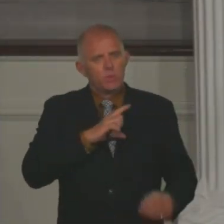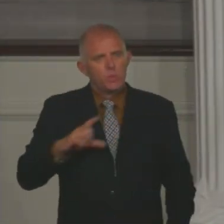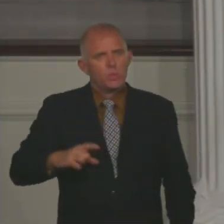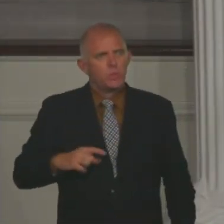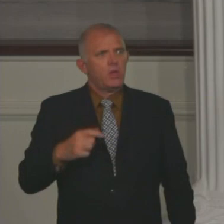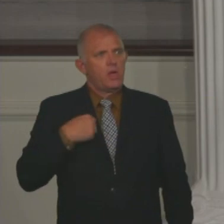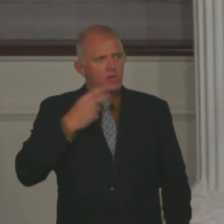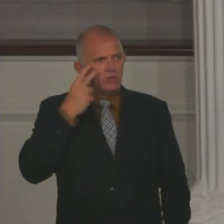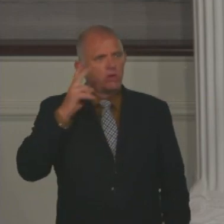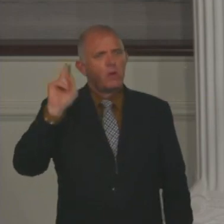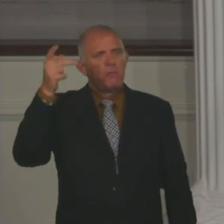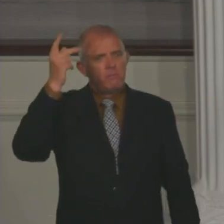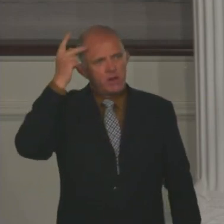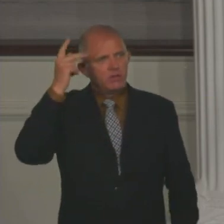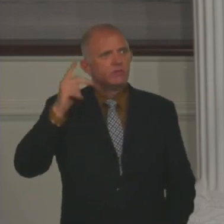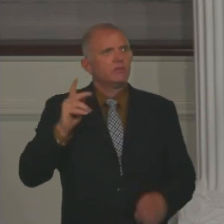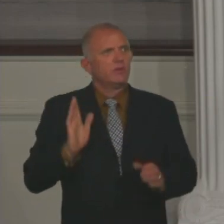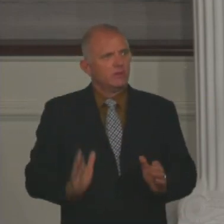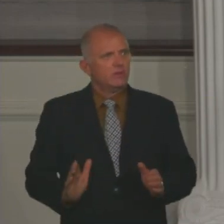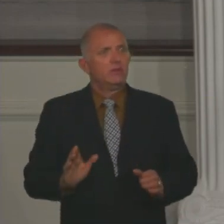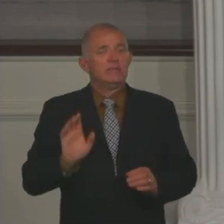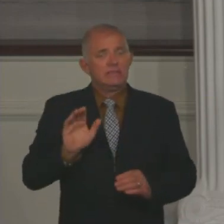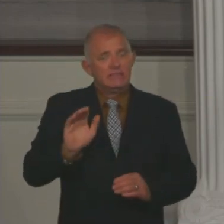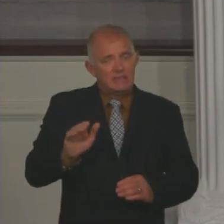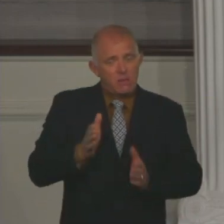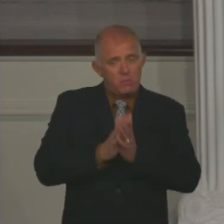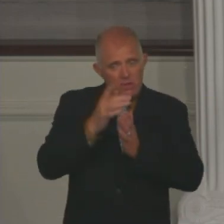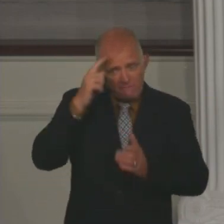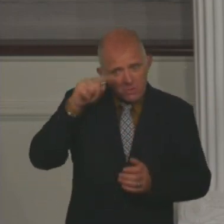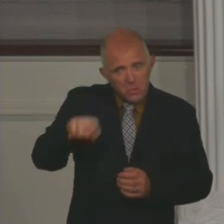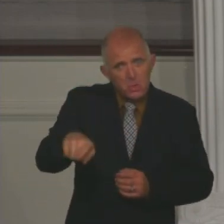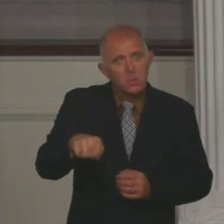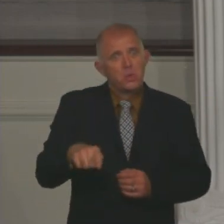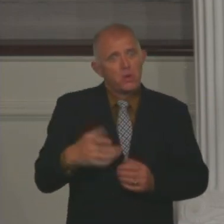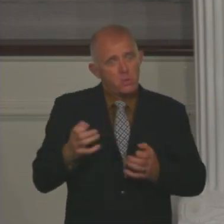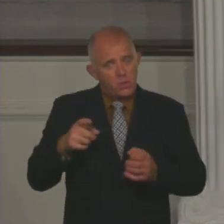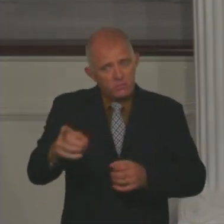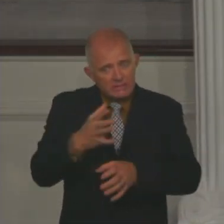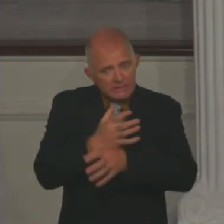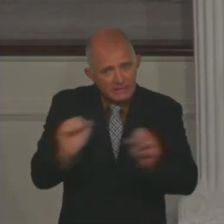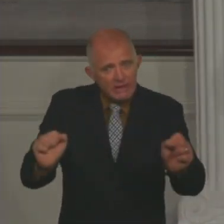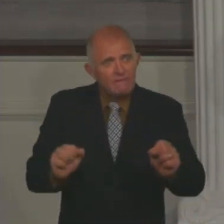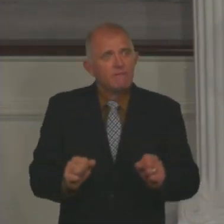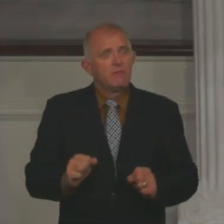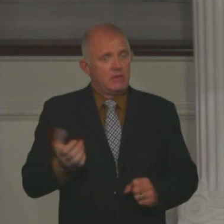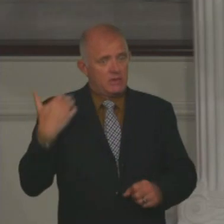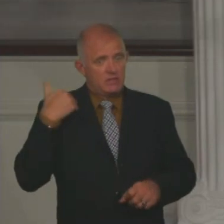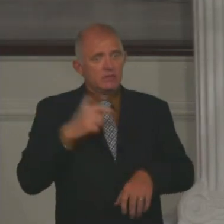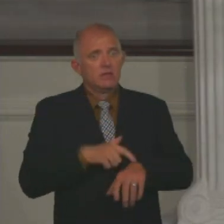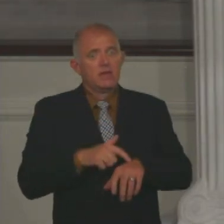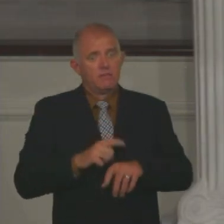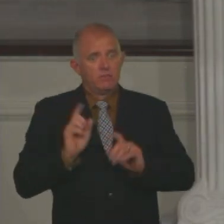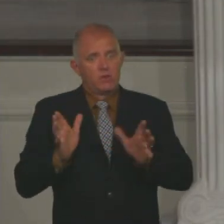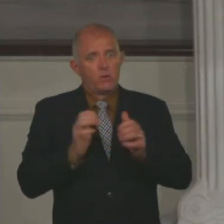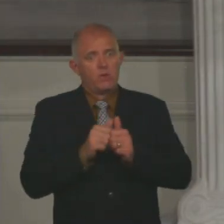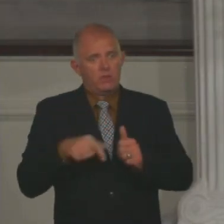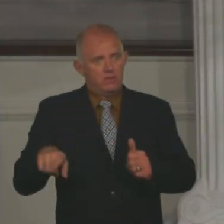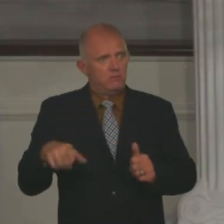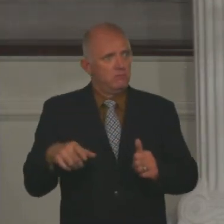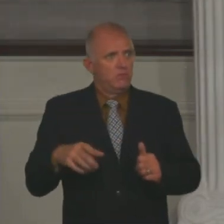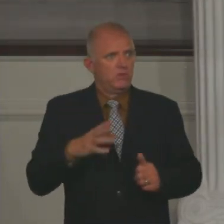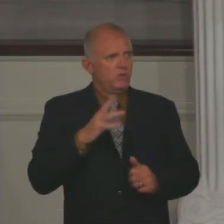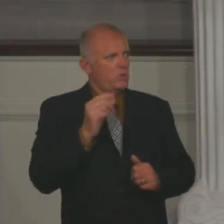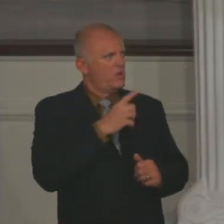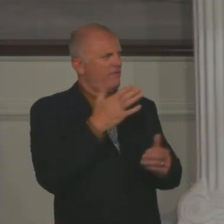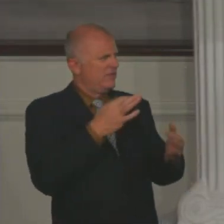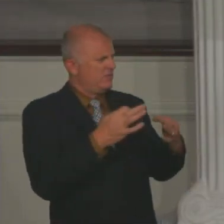and reminding him, I'm praying for him to come to know the Lord. Last time I spoke with him, he said, Pastor, no one's ever explained that to me.